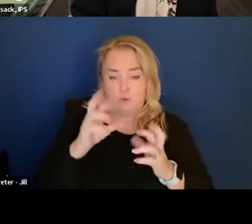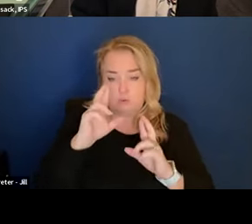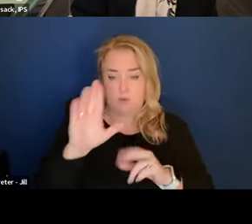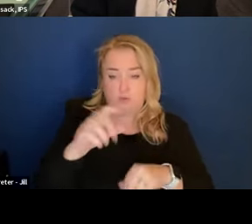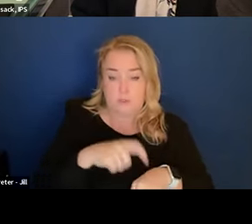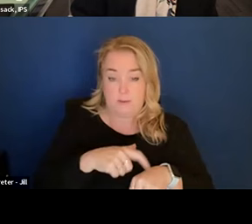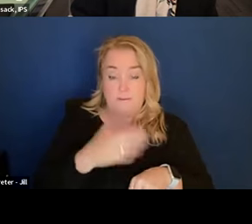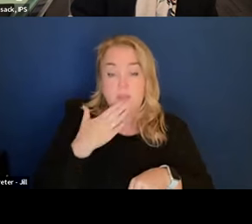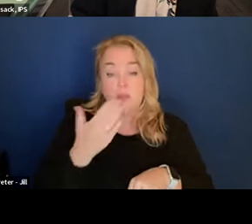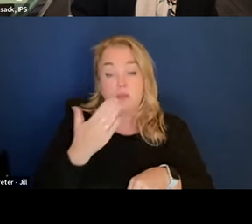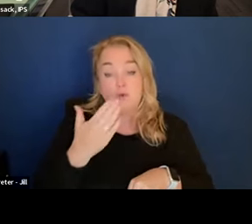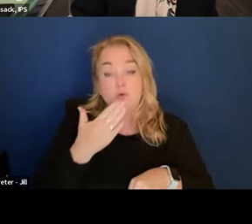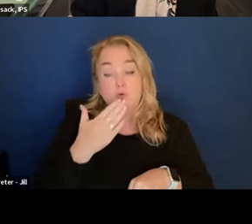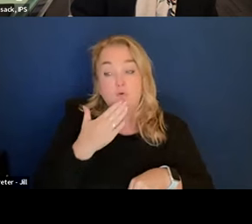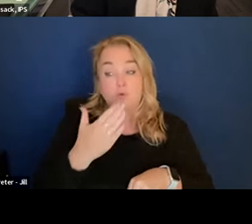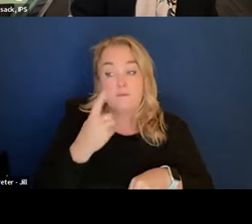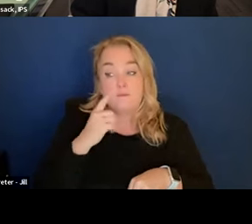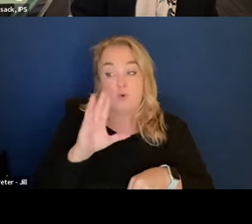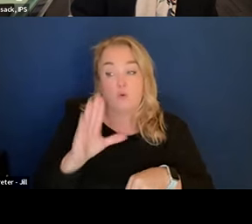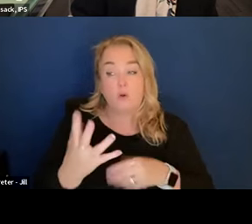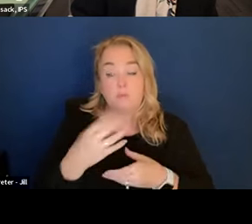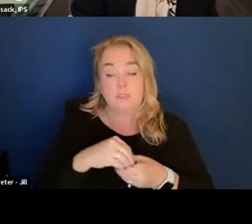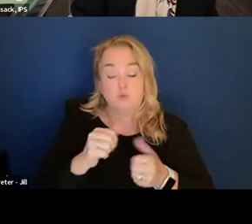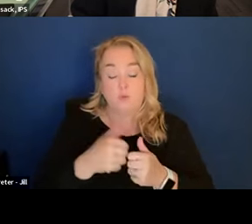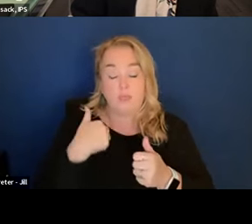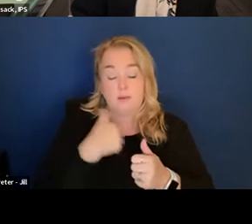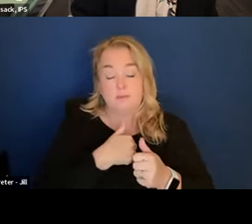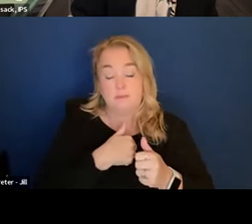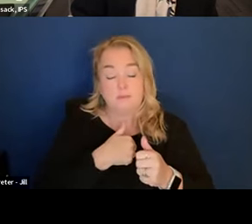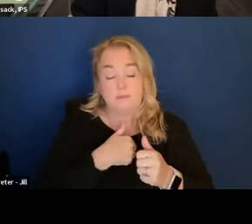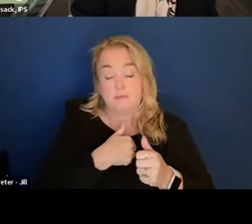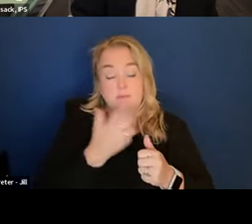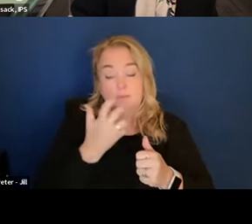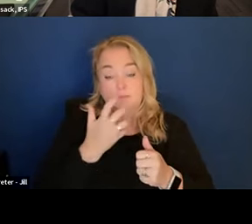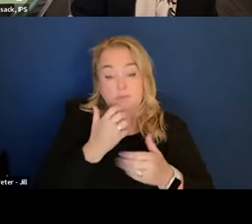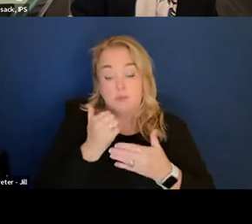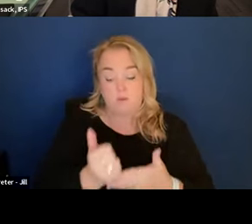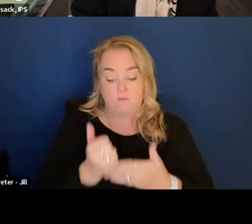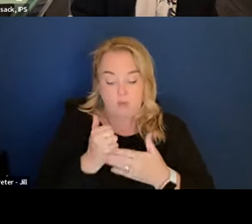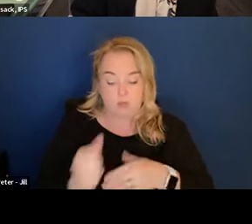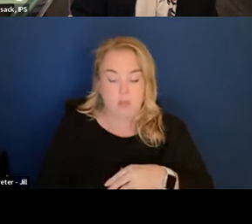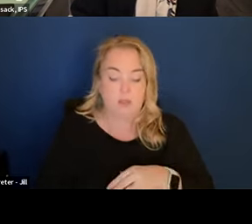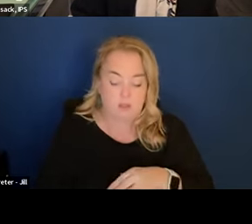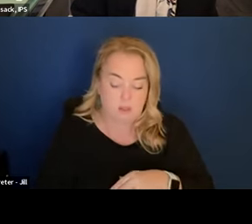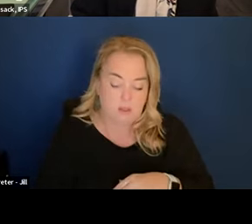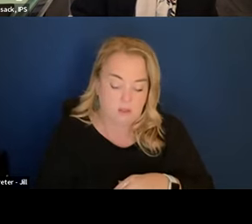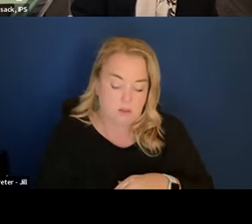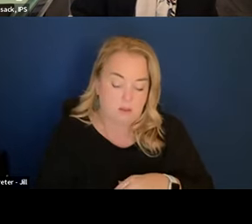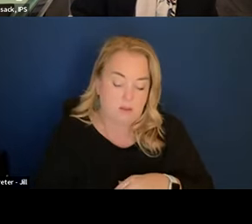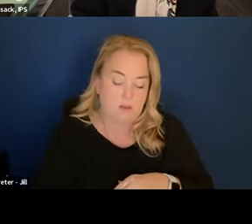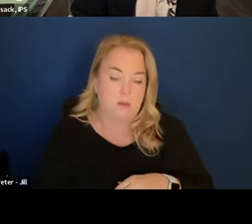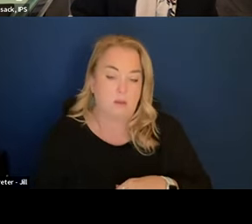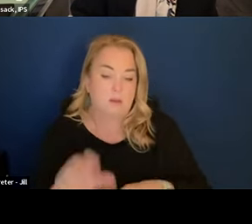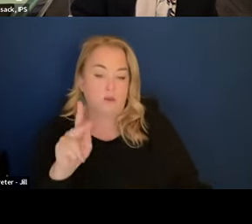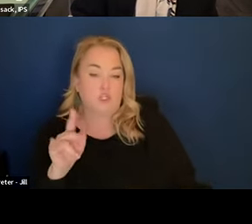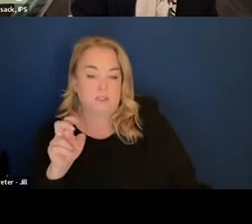thank you so much for participating with us. It's super helpful. Hey, Kristen, I just wanted to, something you just